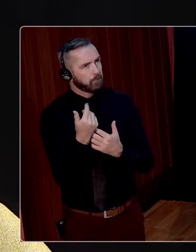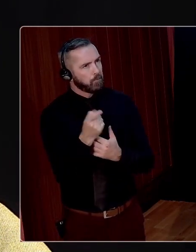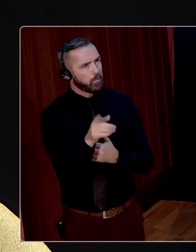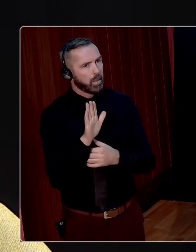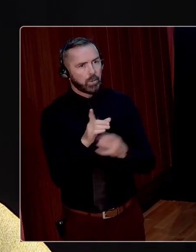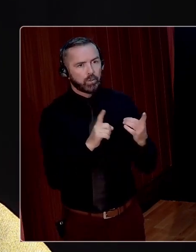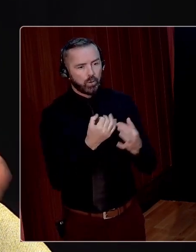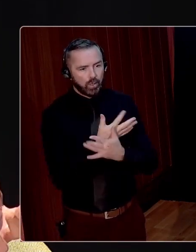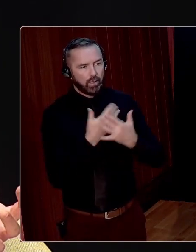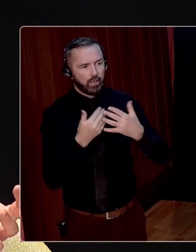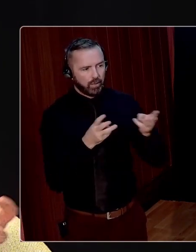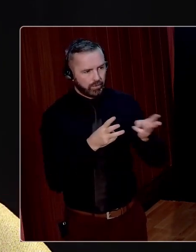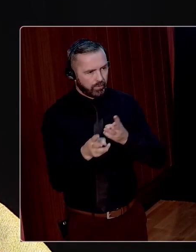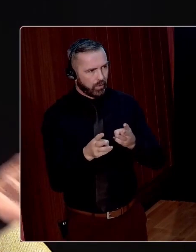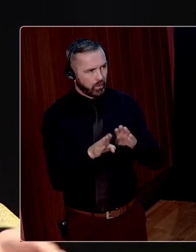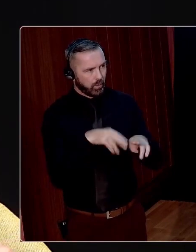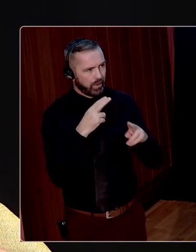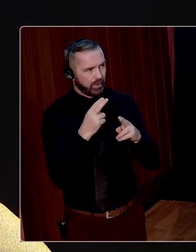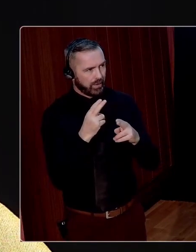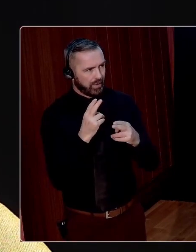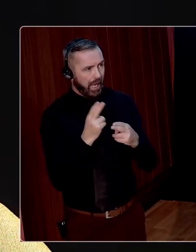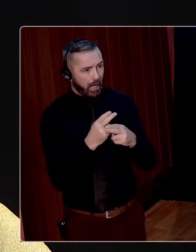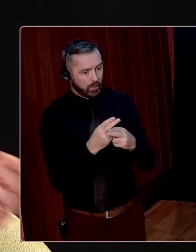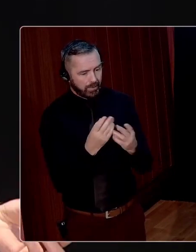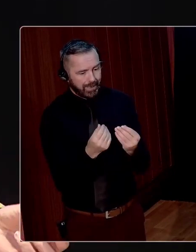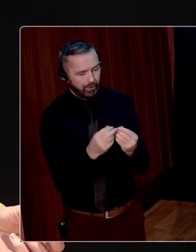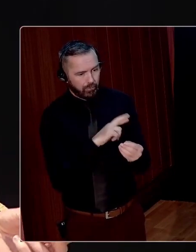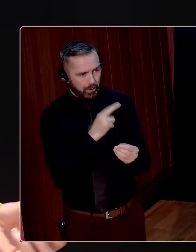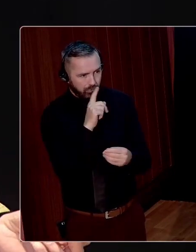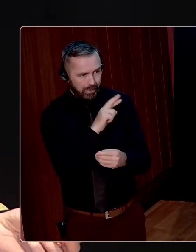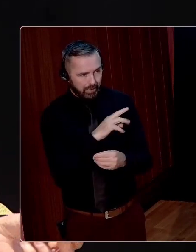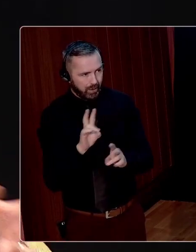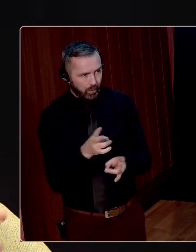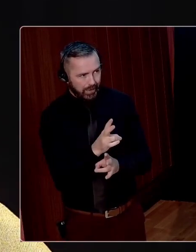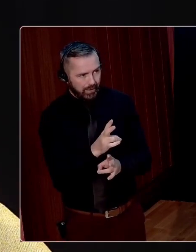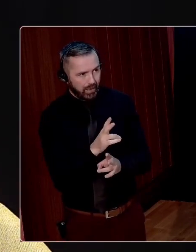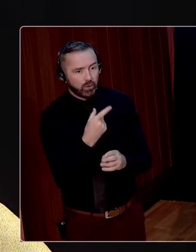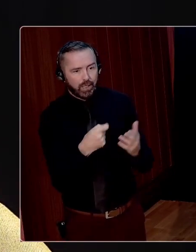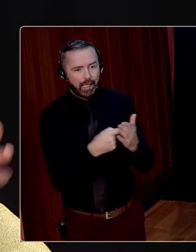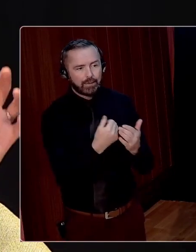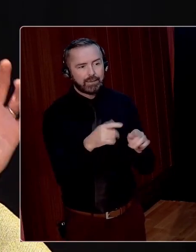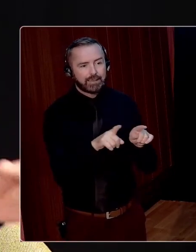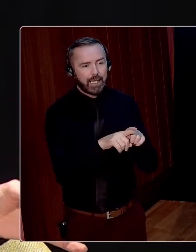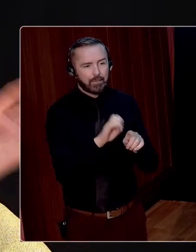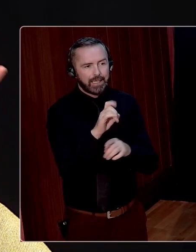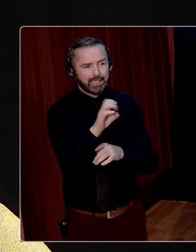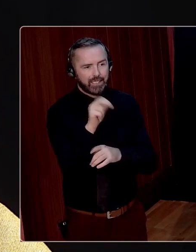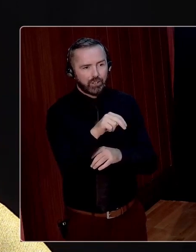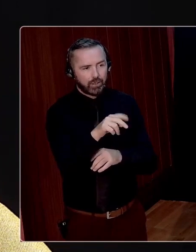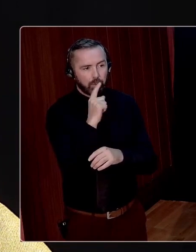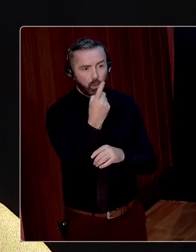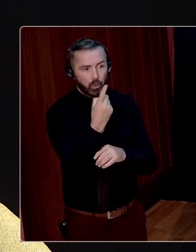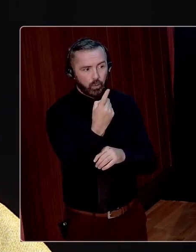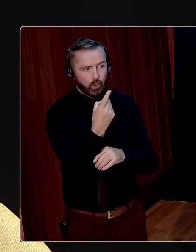they had to do a lot, put out stuff very quickly, and they put different editions of the same books out, and one edition in